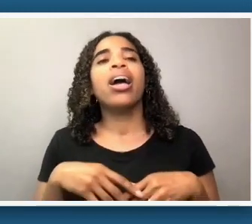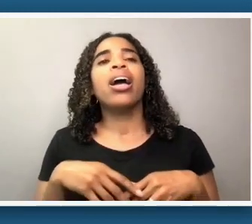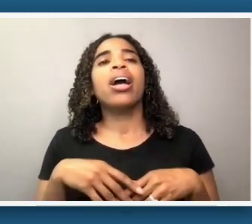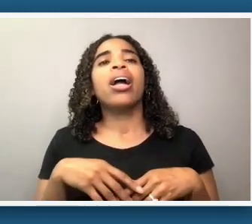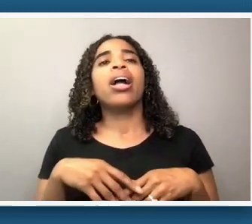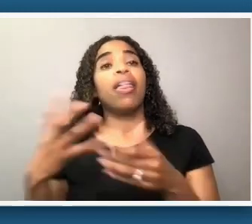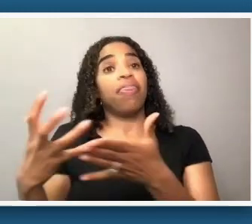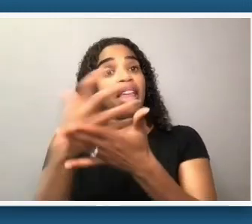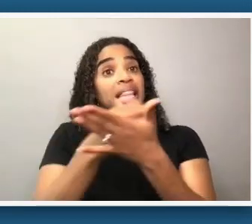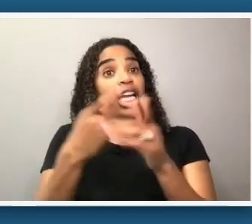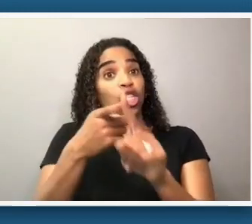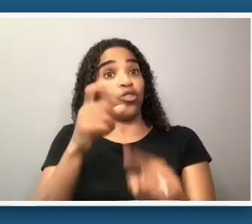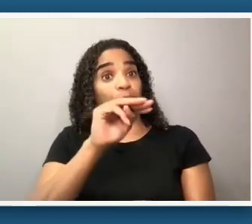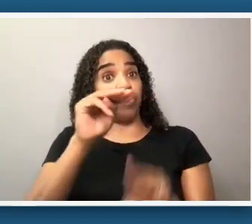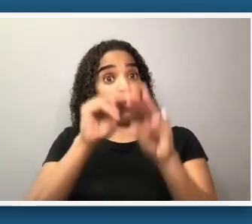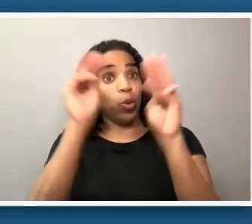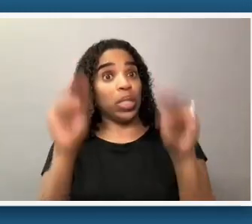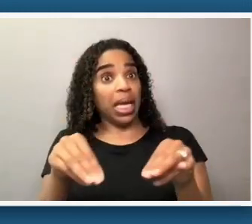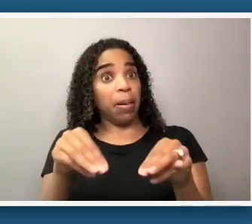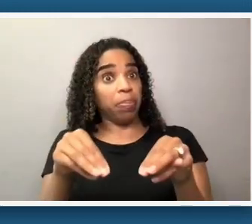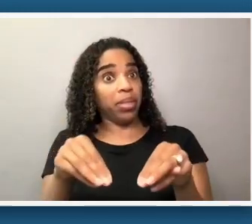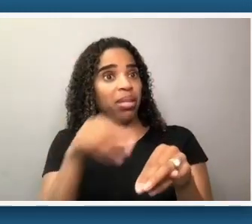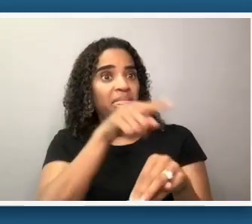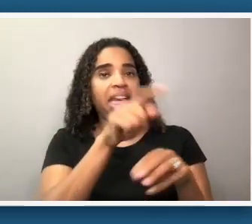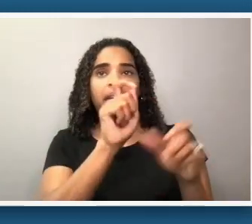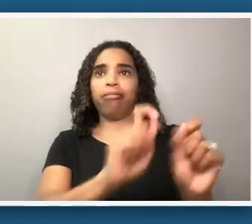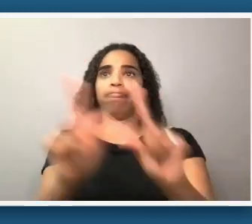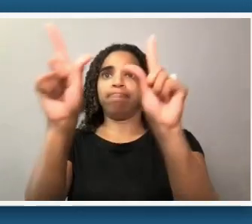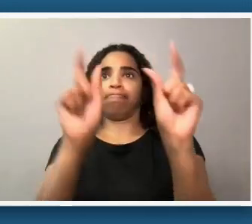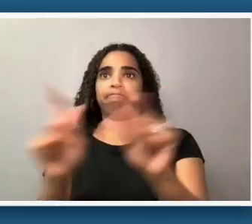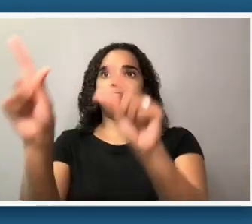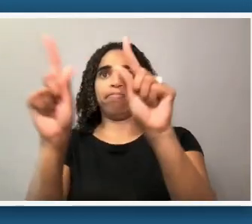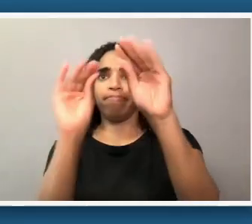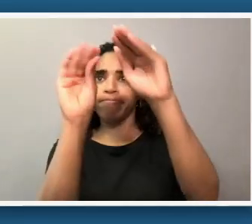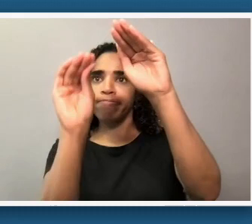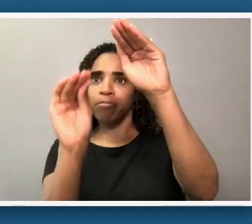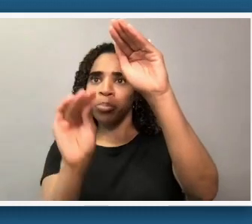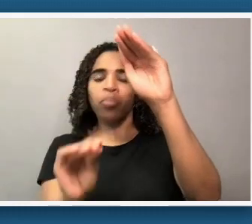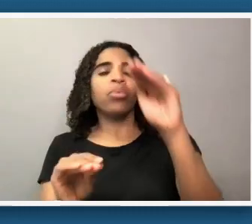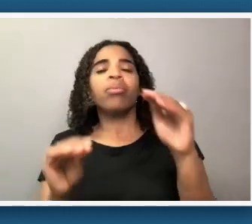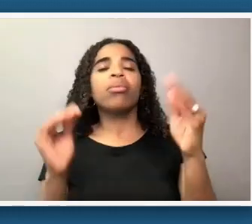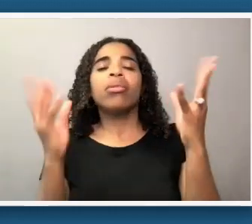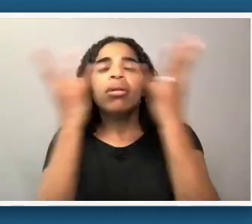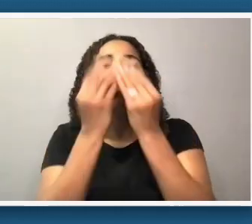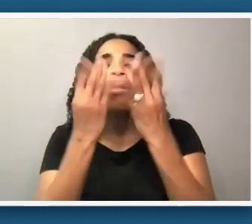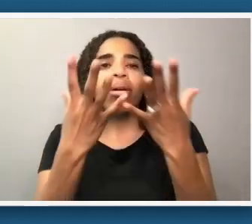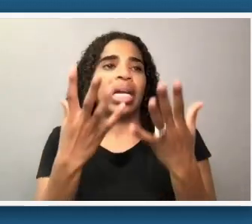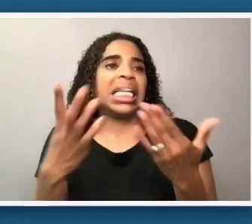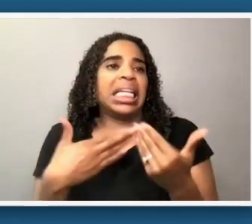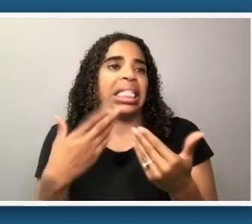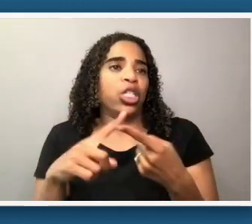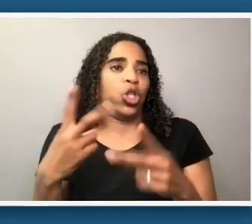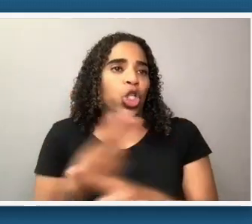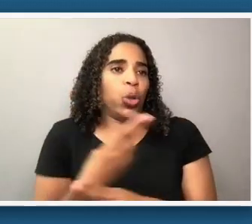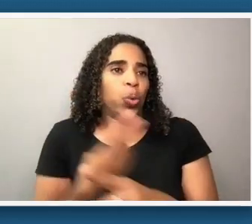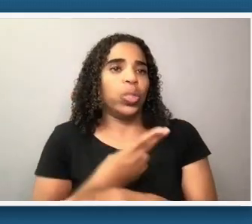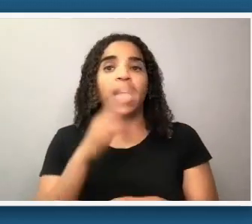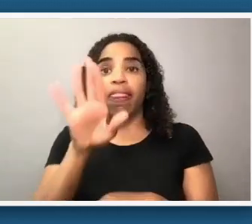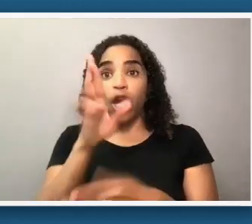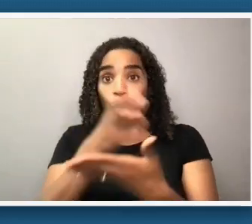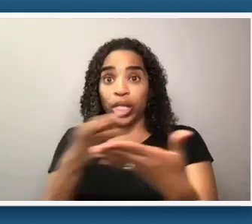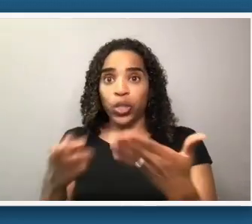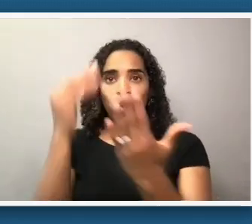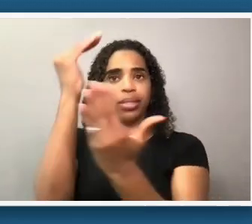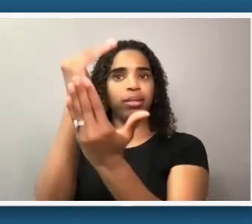that the museums put out are so incredible to use, and the way that the resources are laid